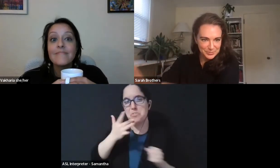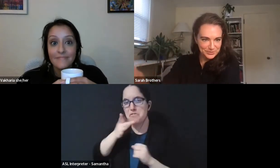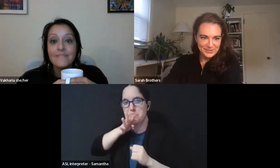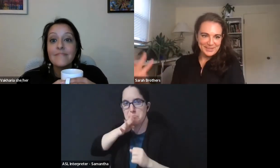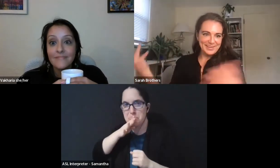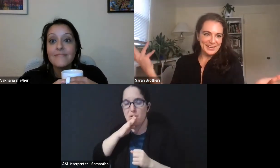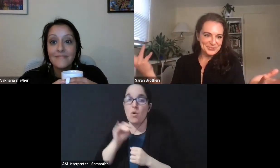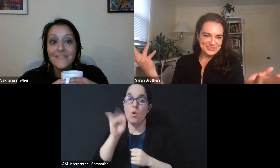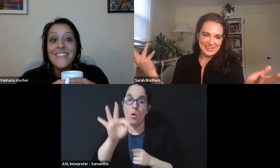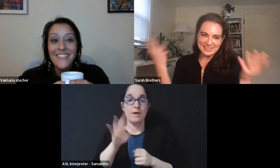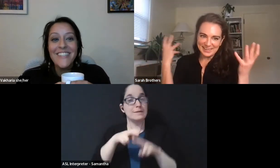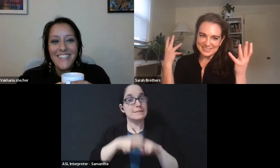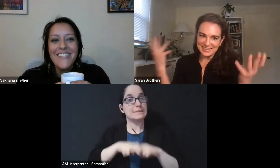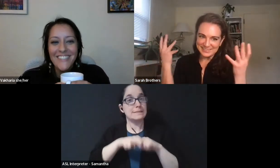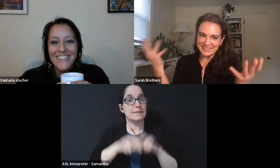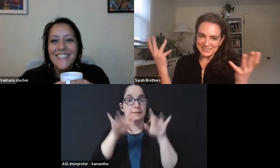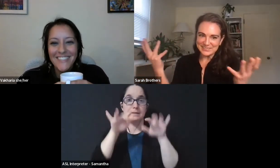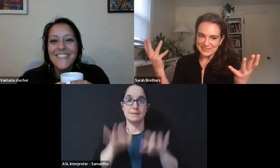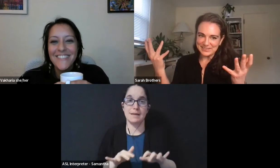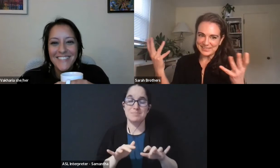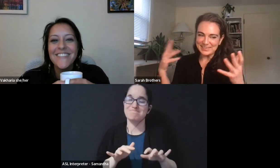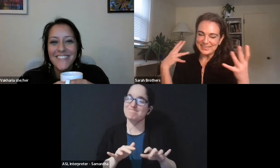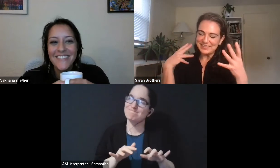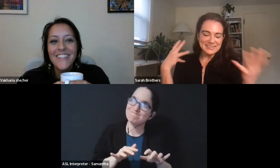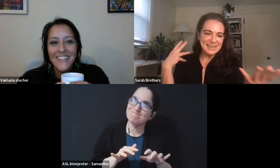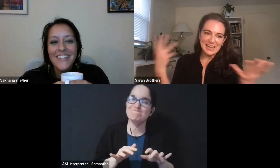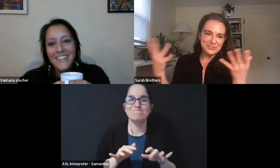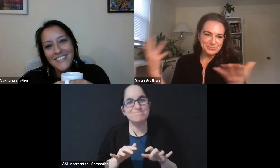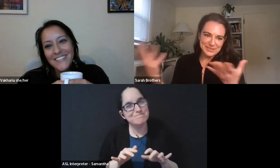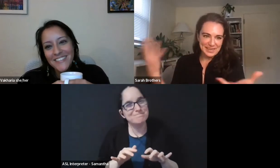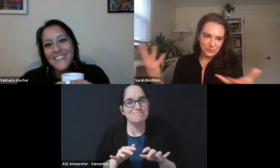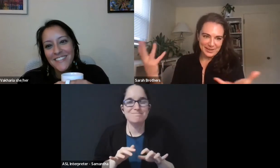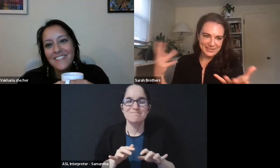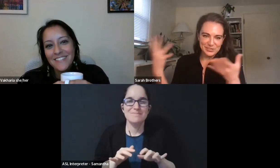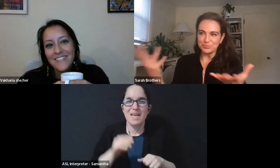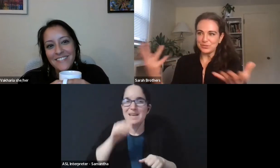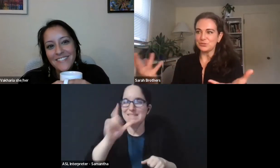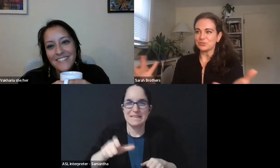and type. And that's not necessarily, doesn't have to be